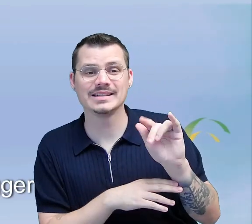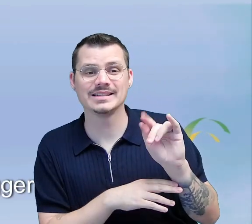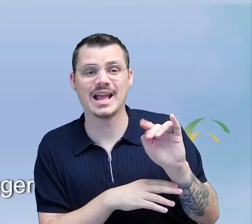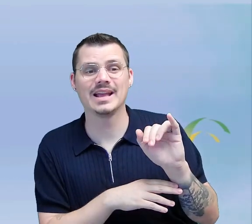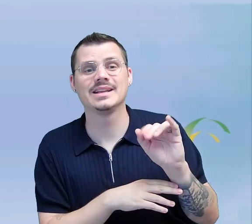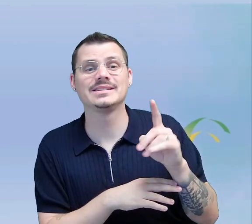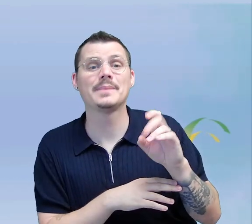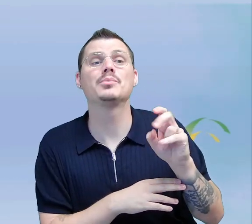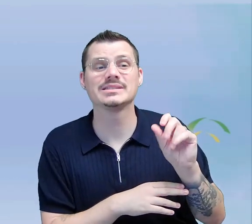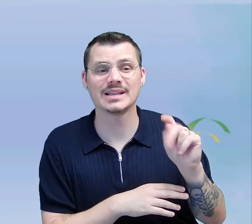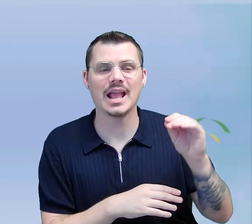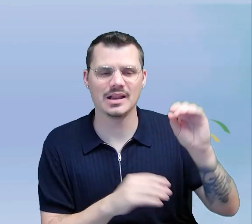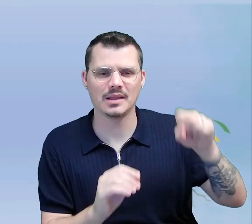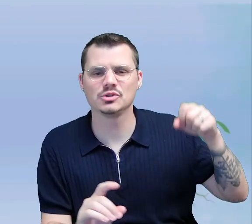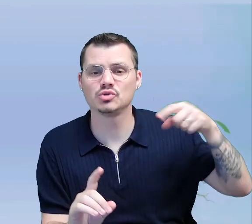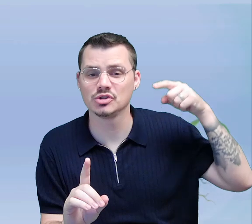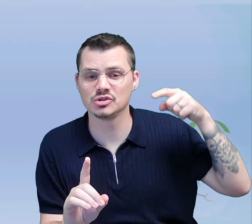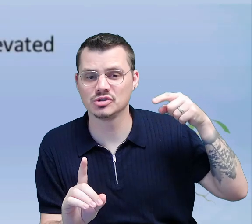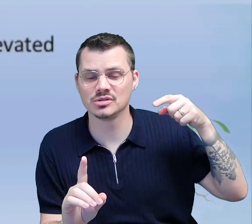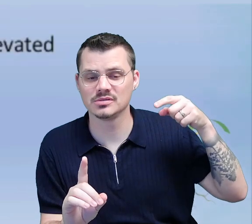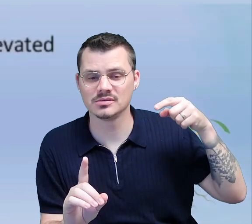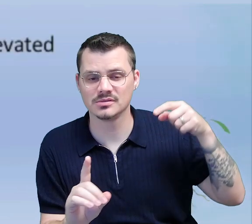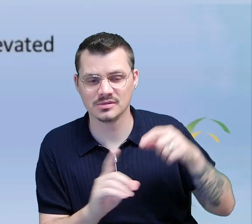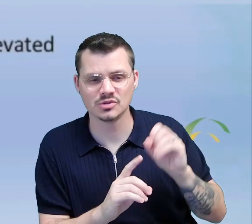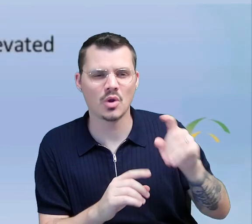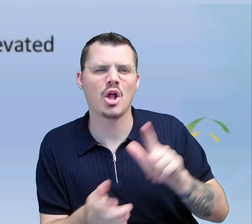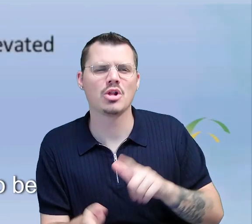and triggers it. So this is